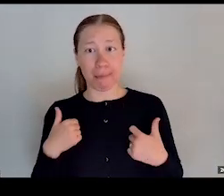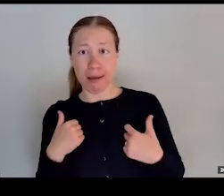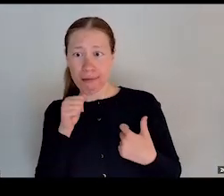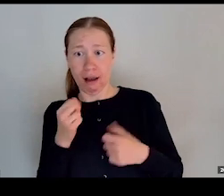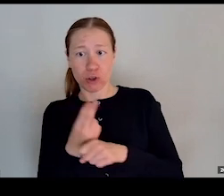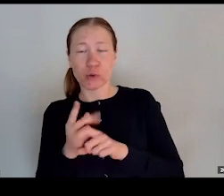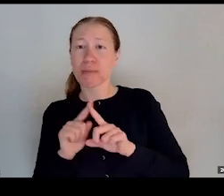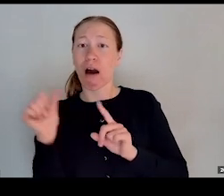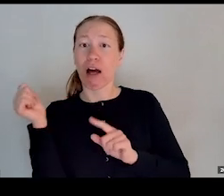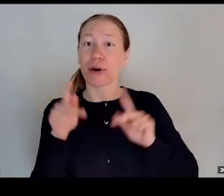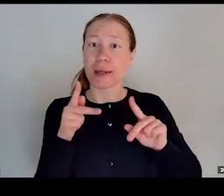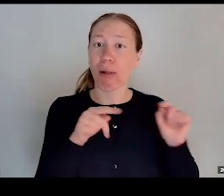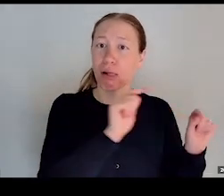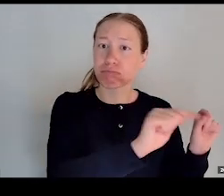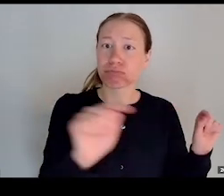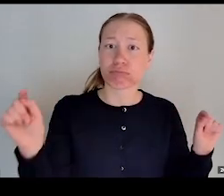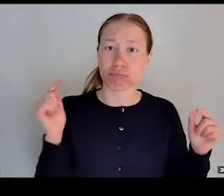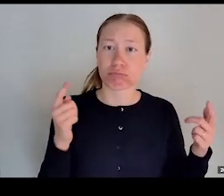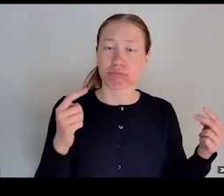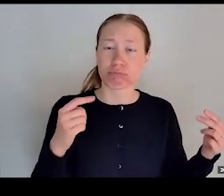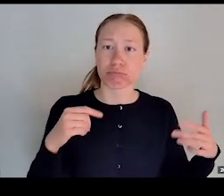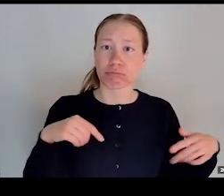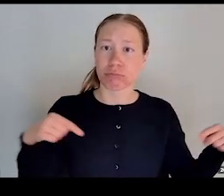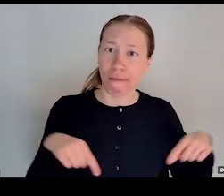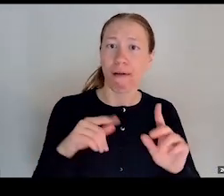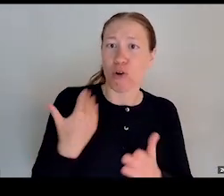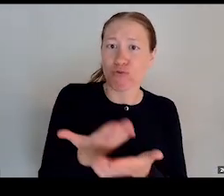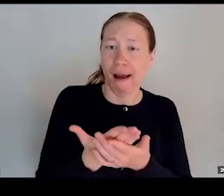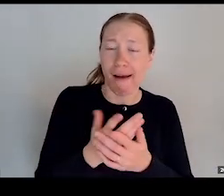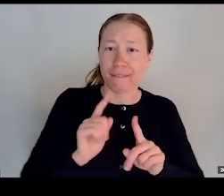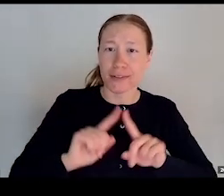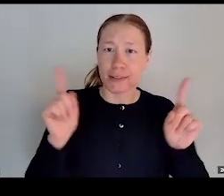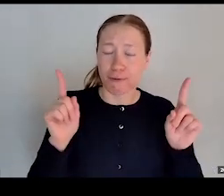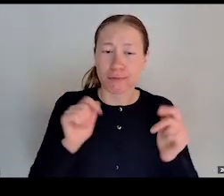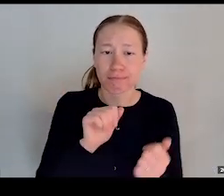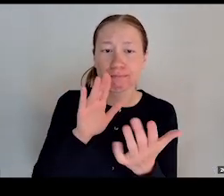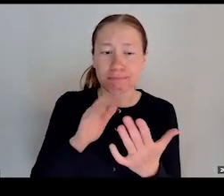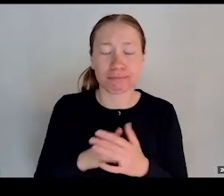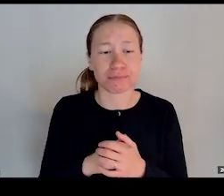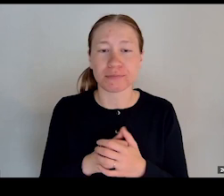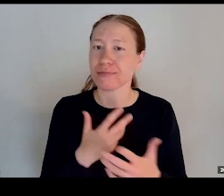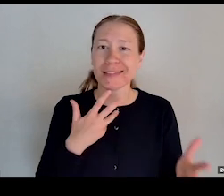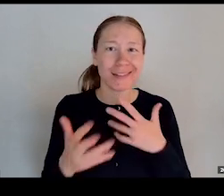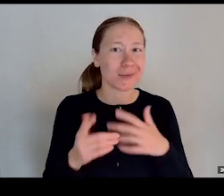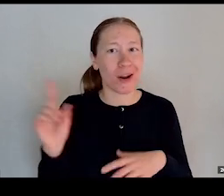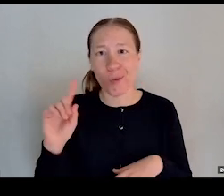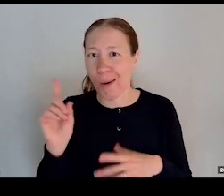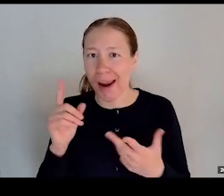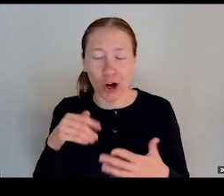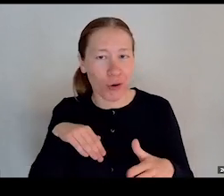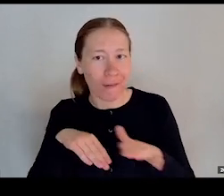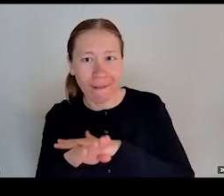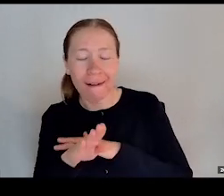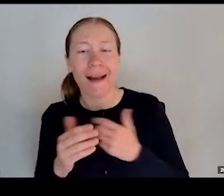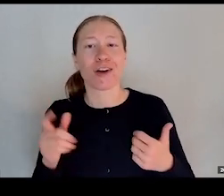those attending may have to utilize those routes or may have a preference to it. We want to make sure that no matter where somebody's entering, they have the same